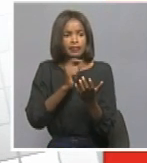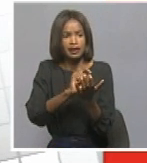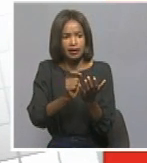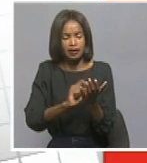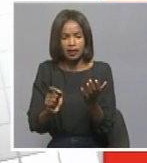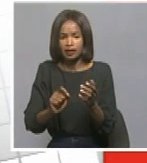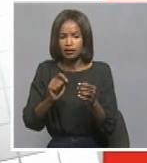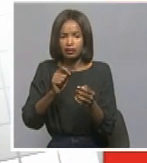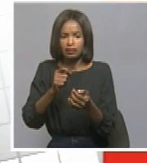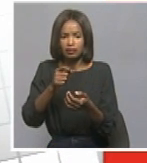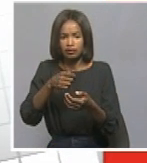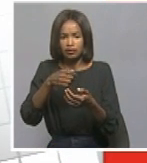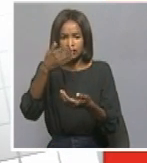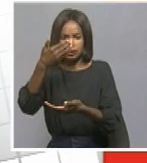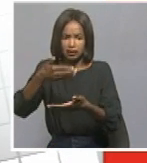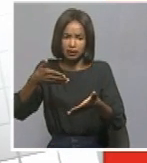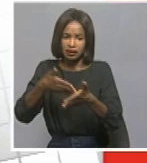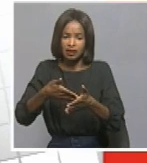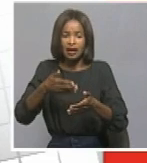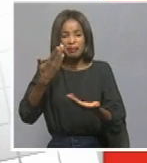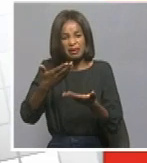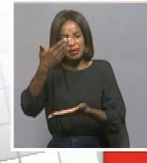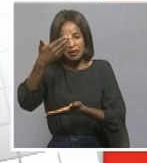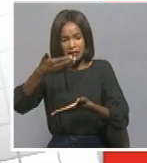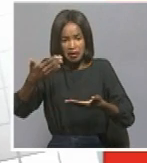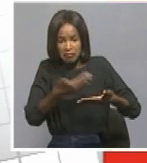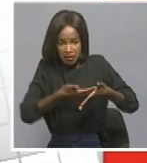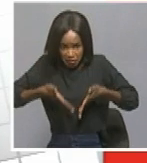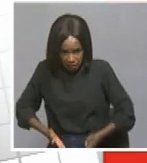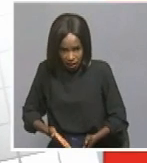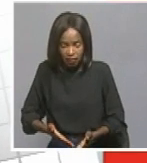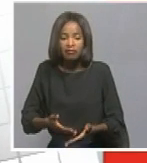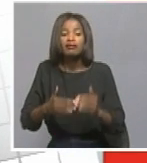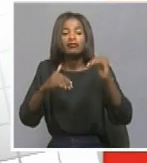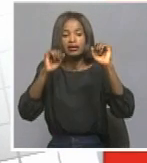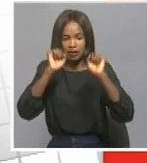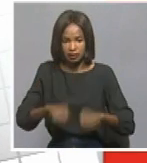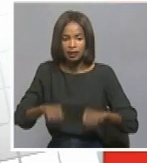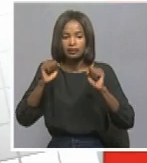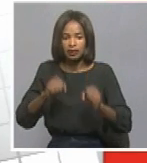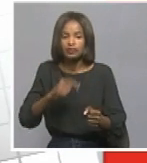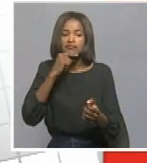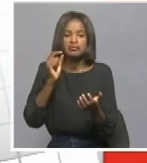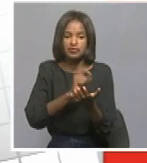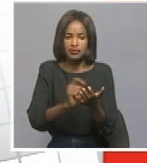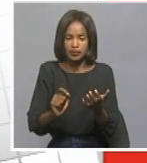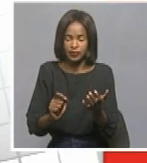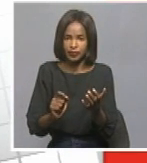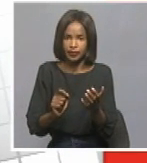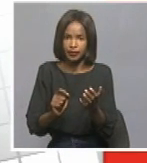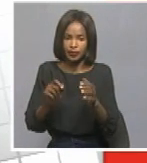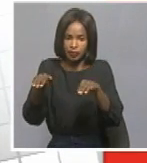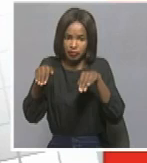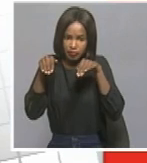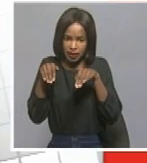suspended except for birth registration of newborn babies, and then also the registration